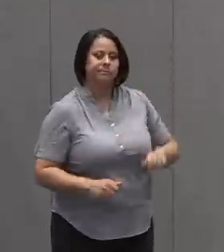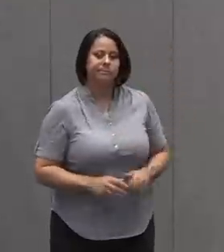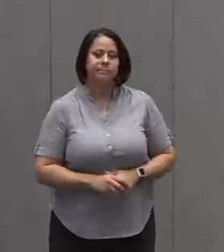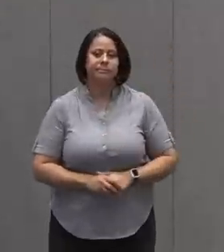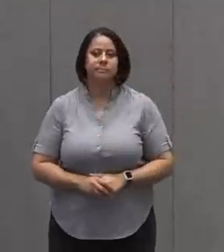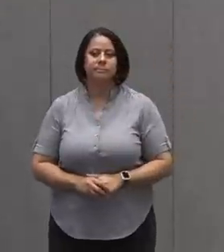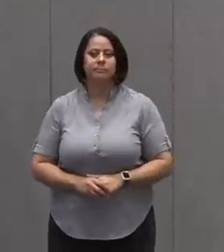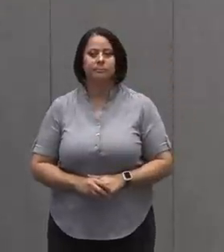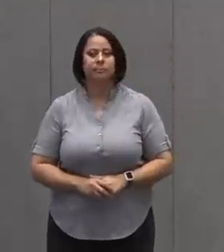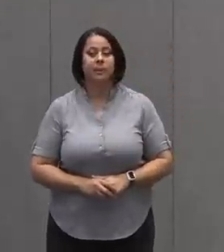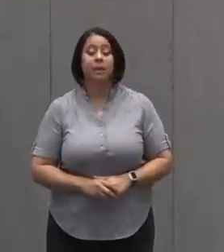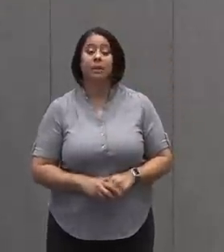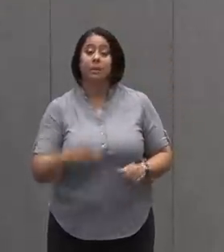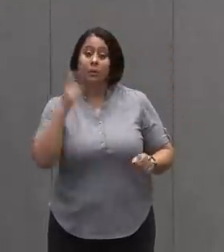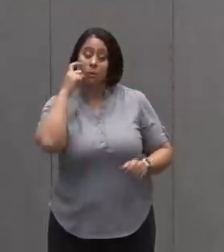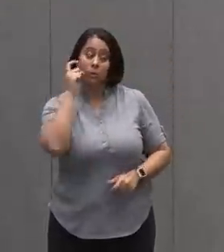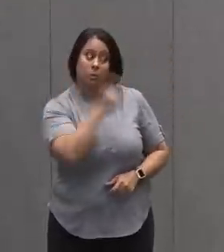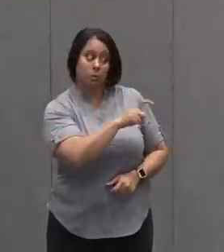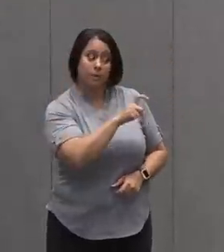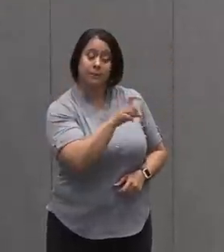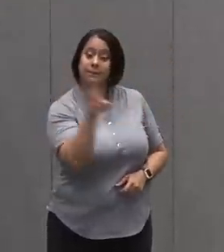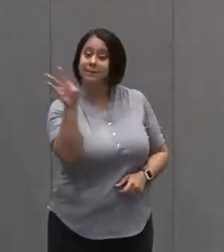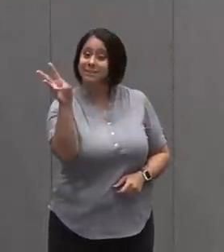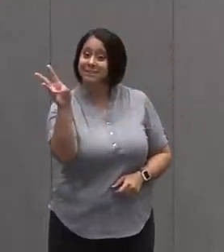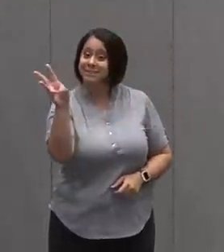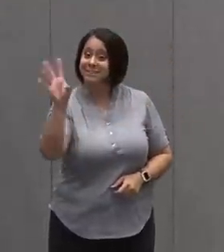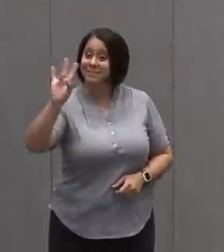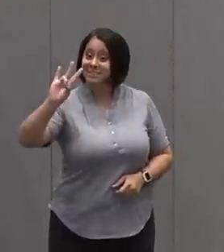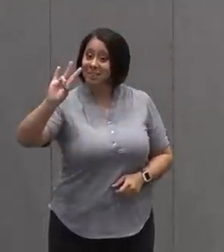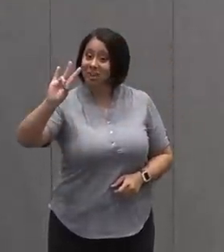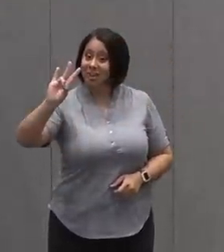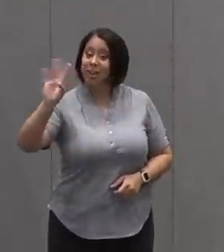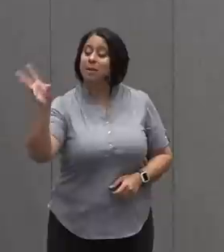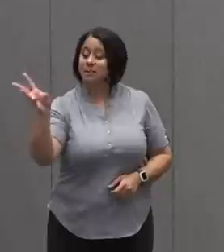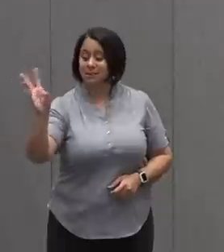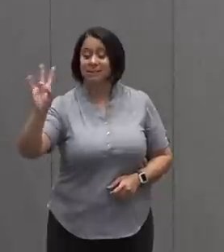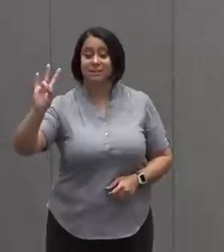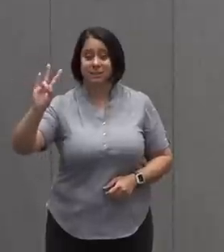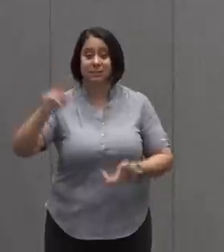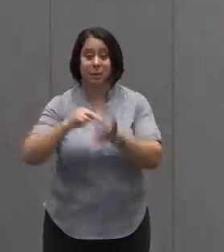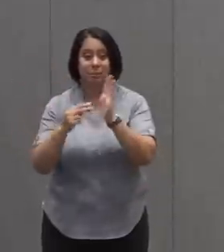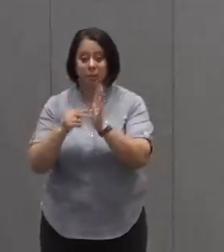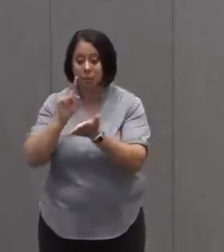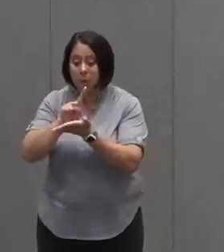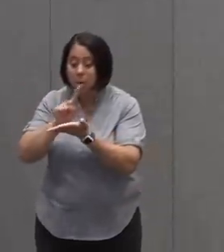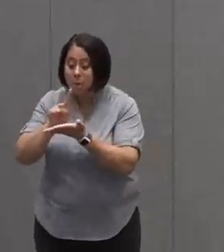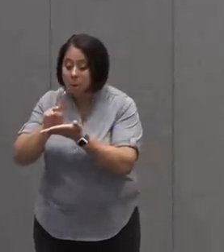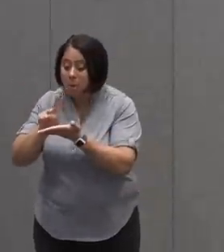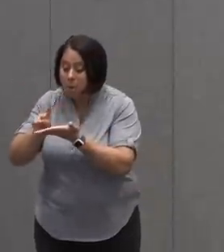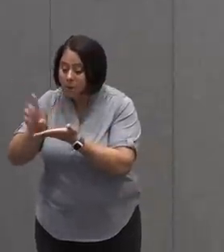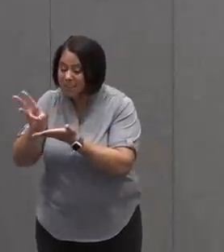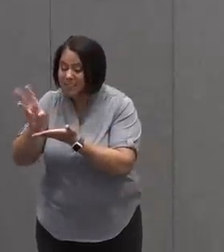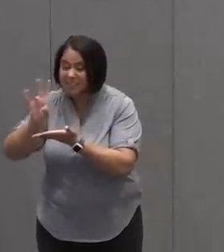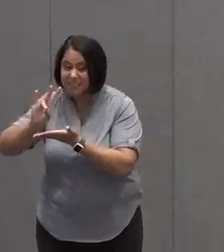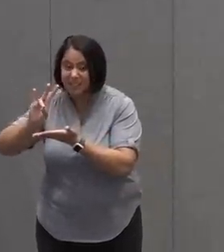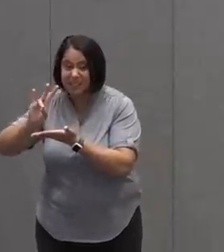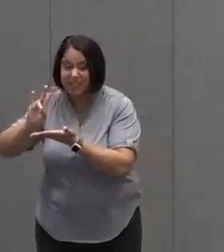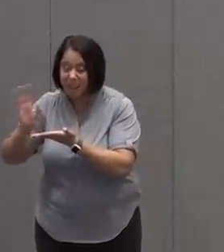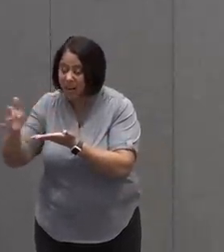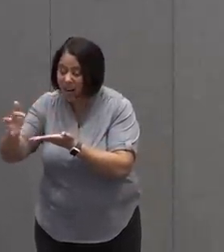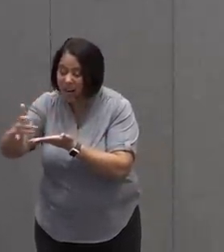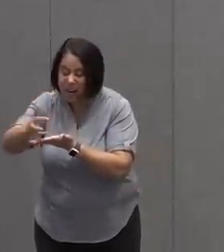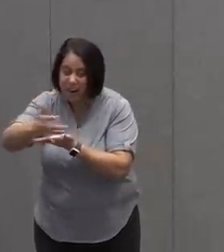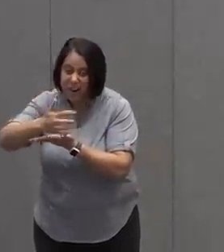We also at this point do have 67 ones that are in there that if we wanted to go ahead and count by